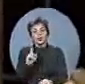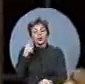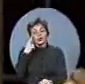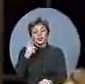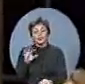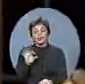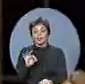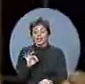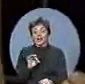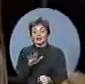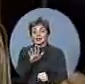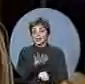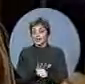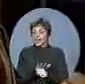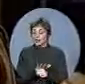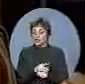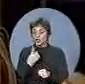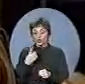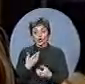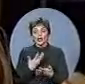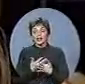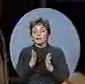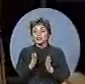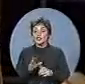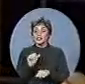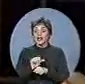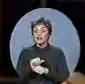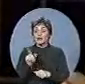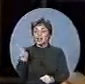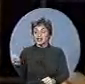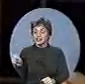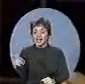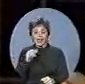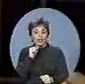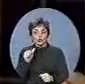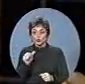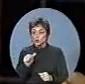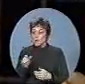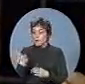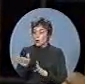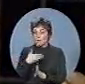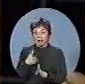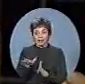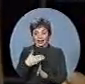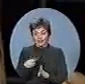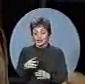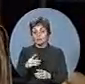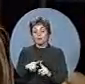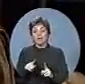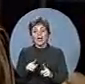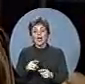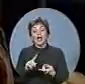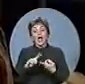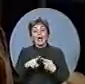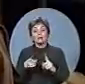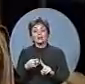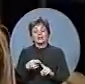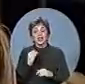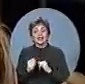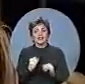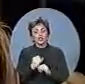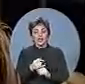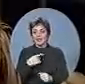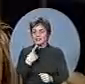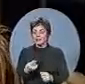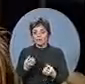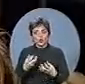committed to see to it that Afghan prisoners were not tortured and benefited from the Geneva Convention before being turned